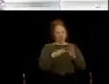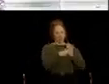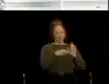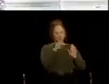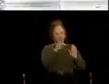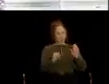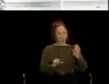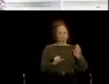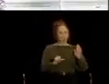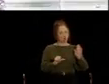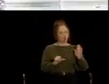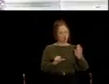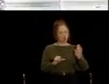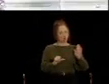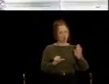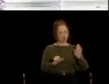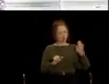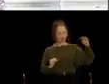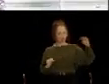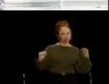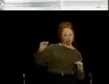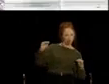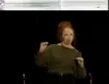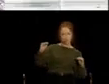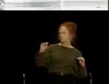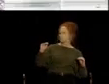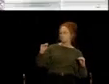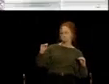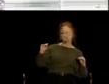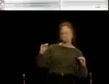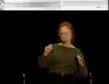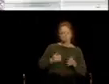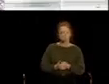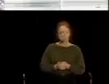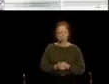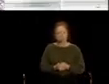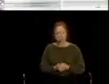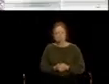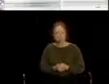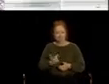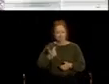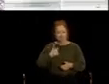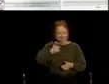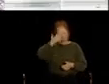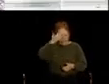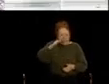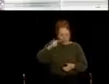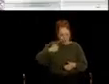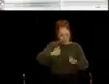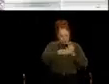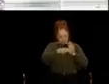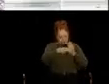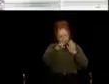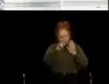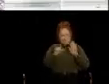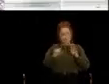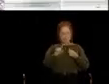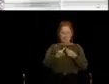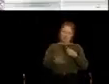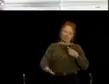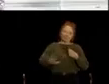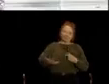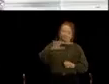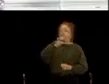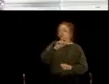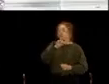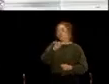In fact, I didn't know that I was disabled until around the age of 12, because I